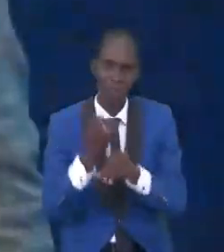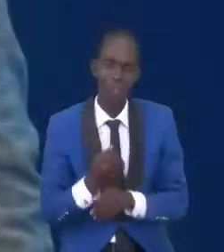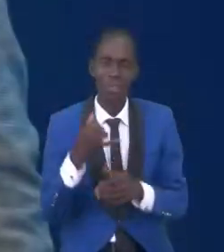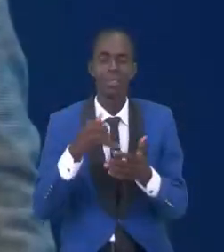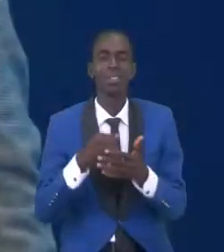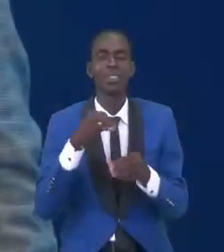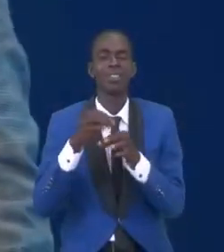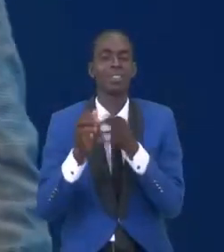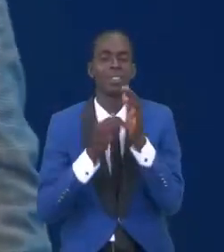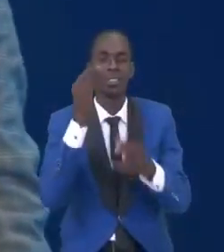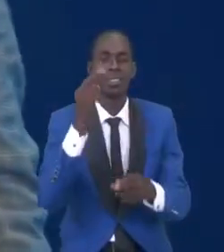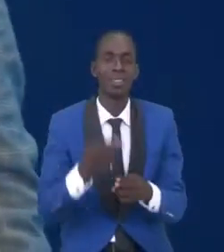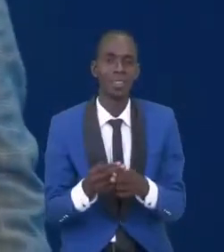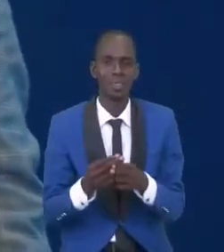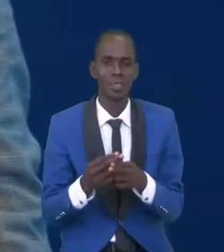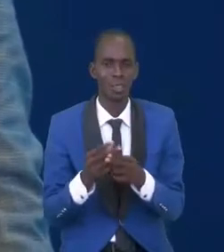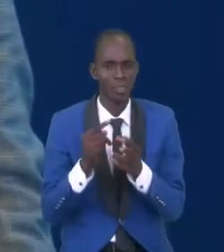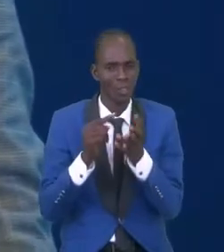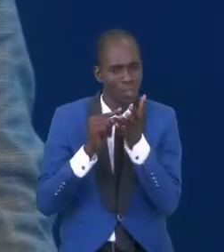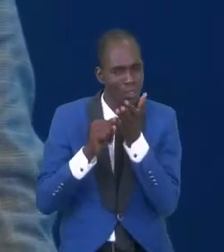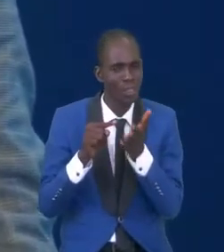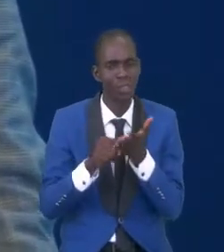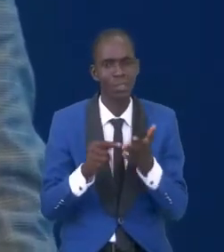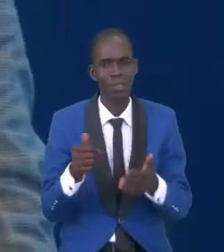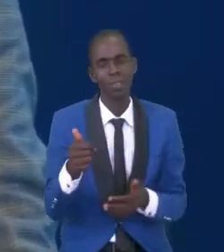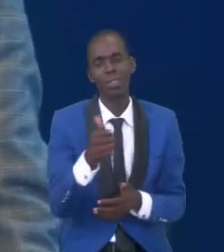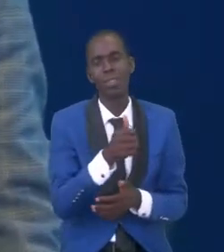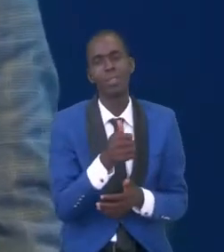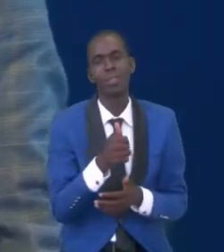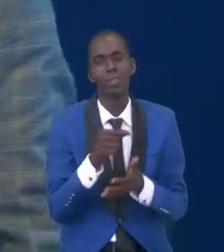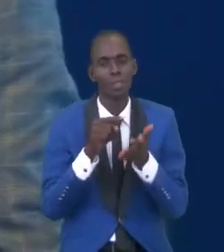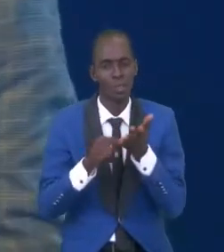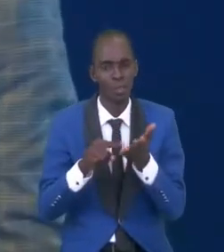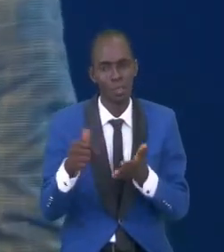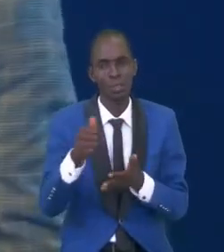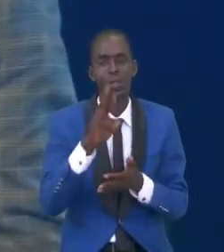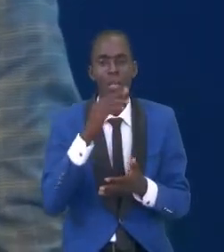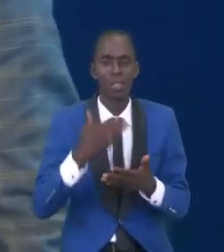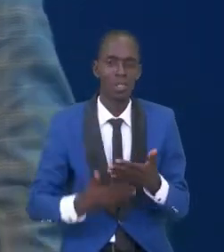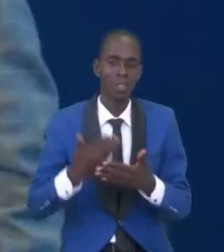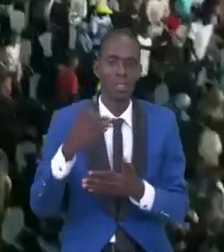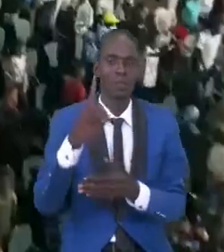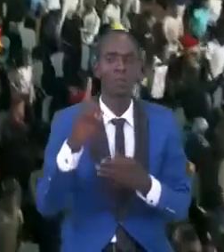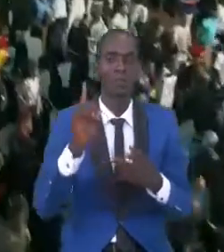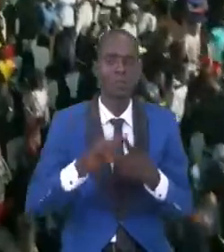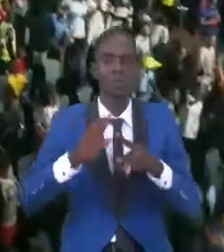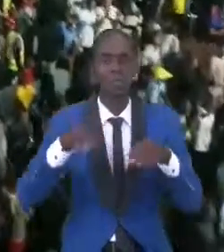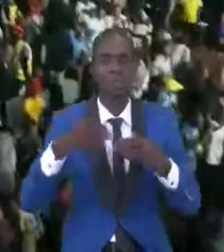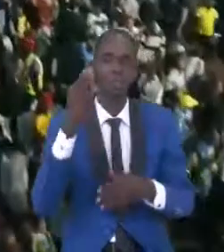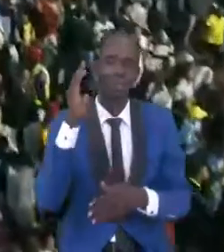it. Check up yourself. You'll be the next one to give testimony.